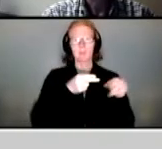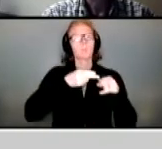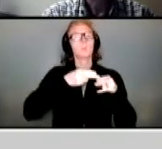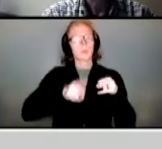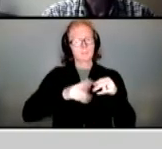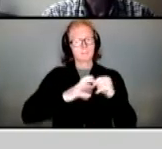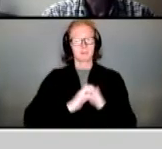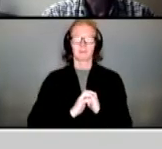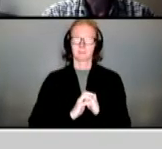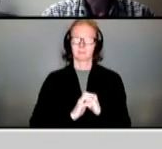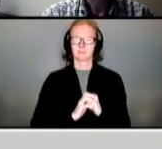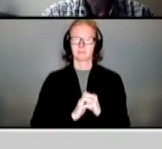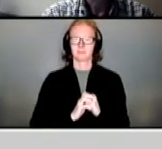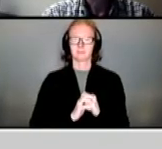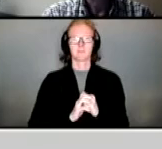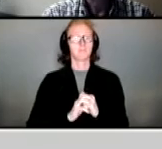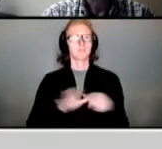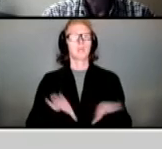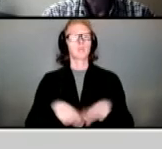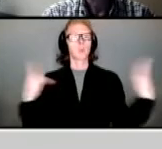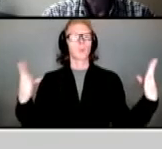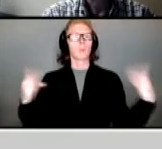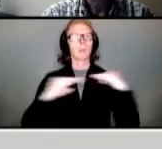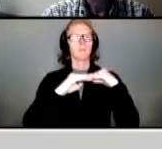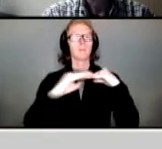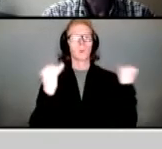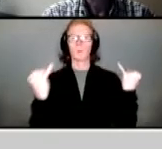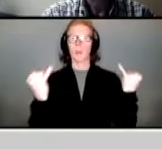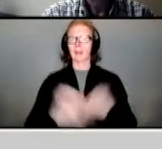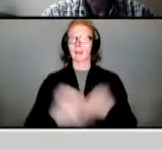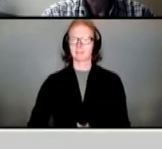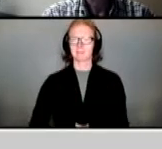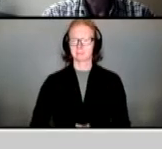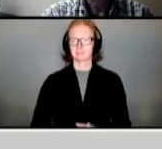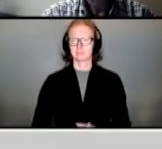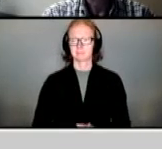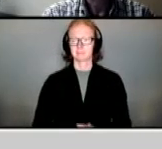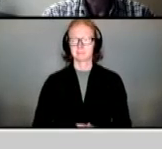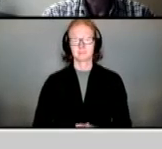but the floor is open to the public.